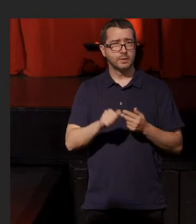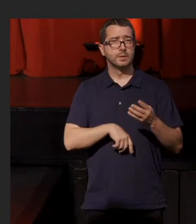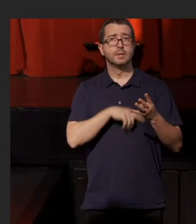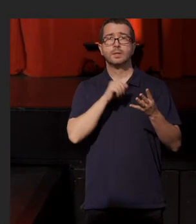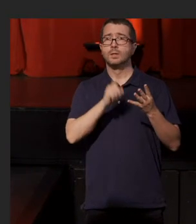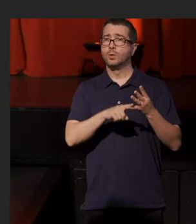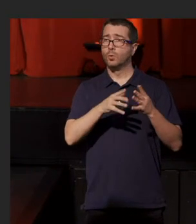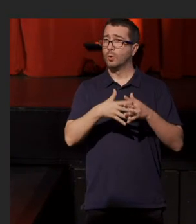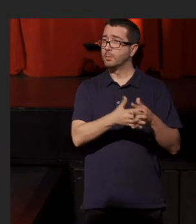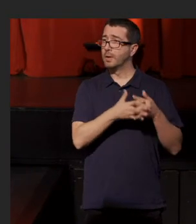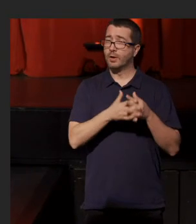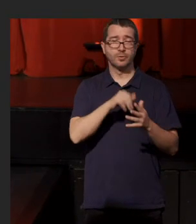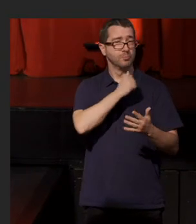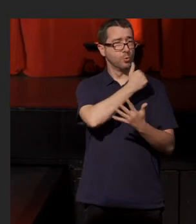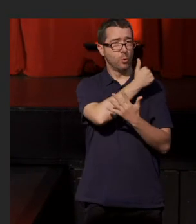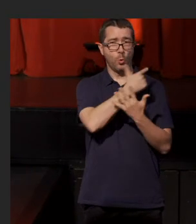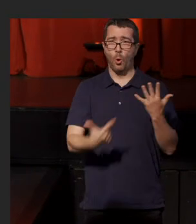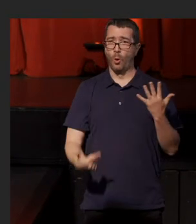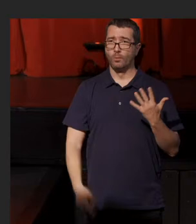All of the above.